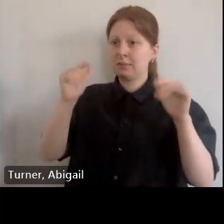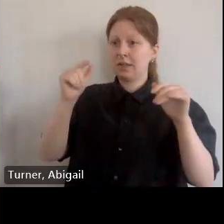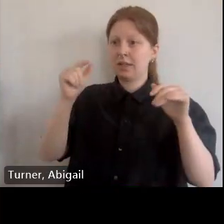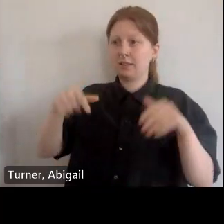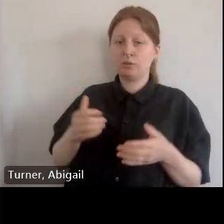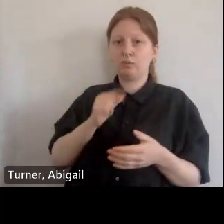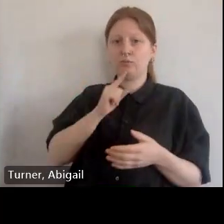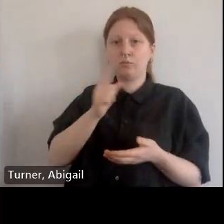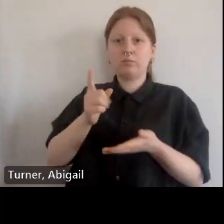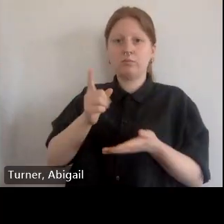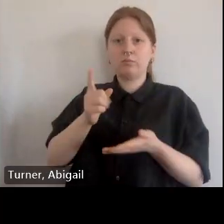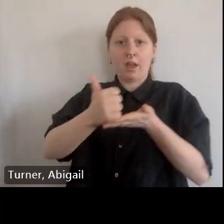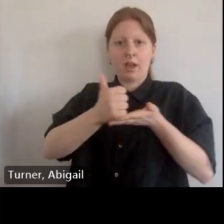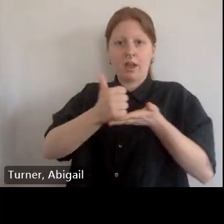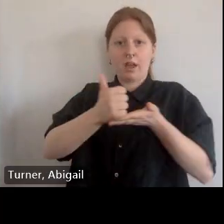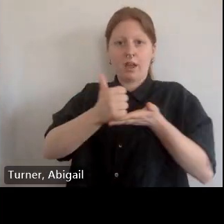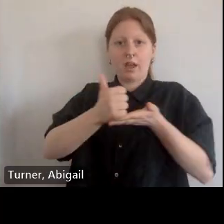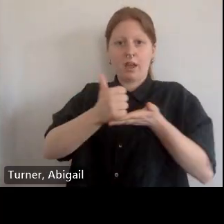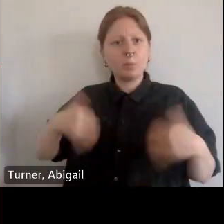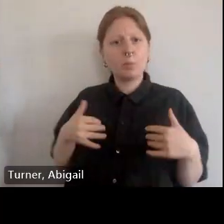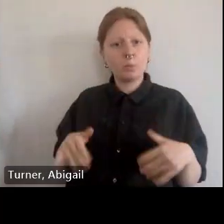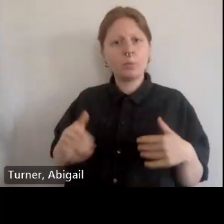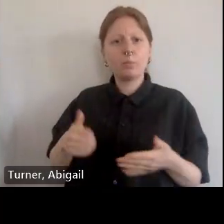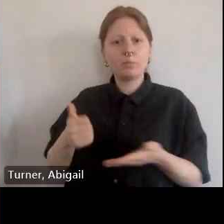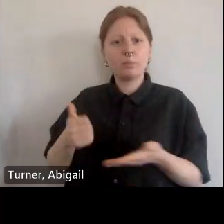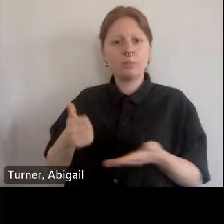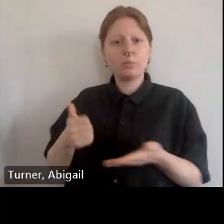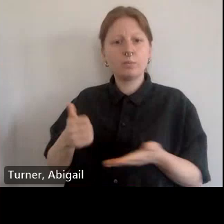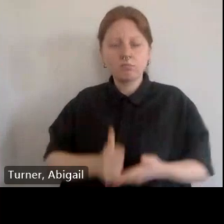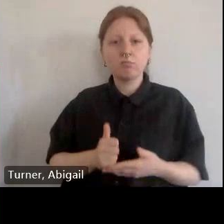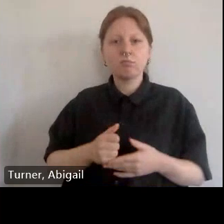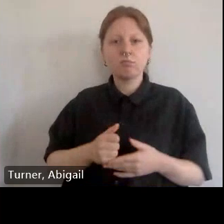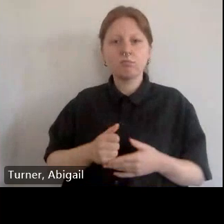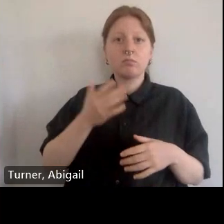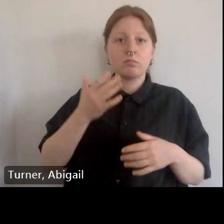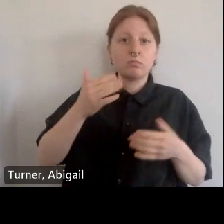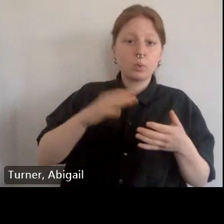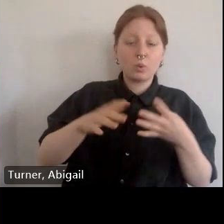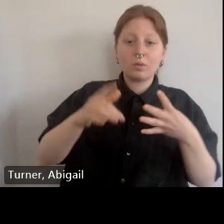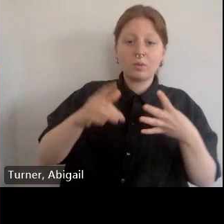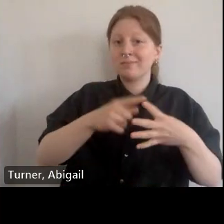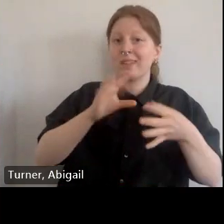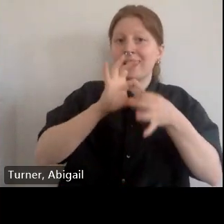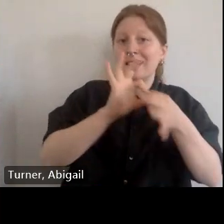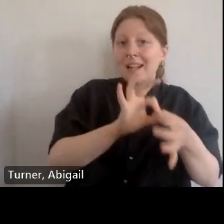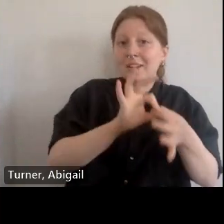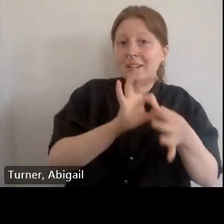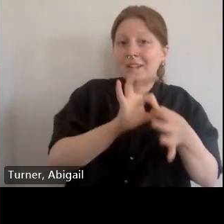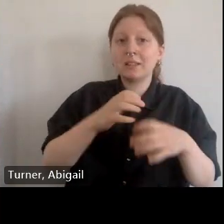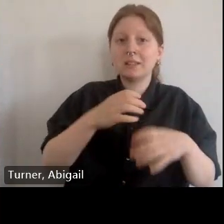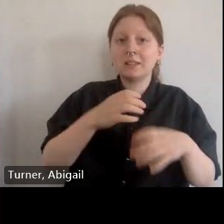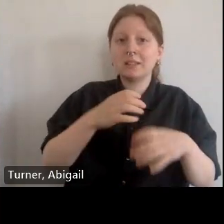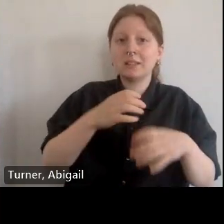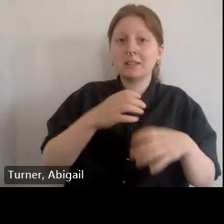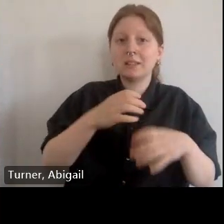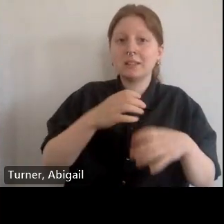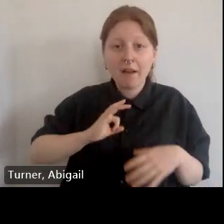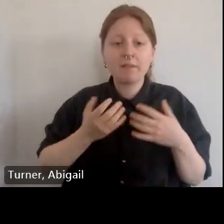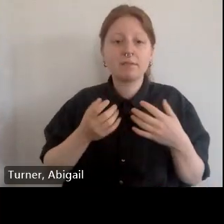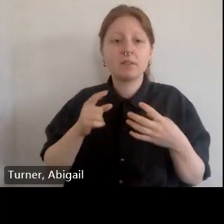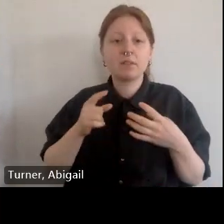in research, but in the connections I made with TNC employees, especially my supervisor at the